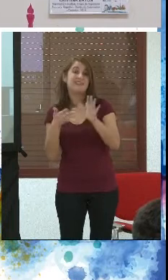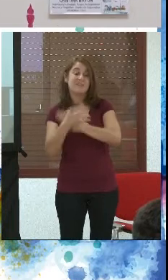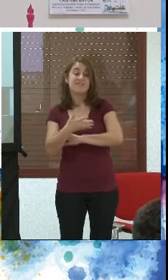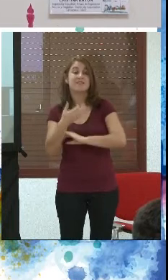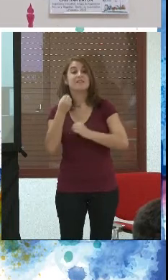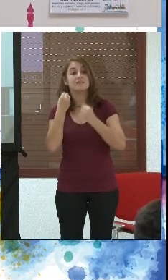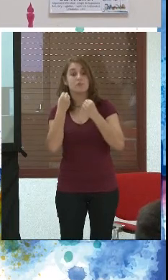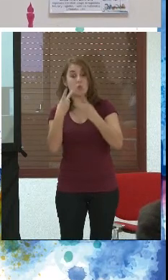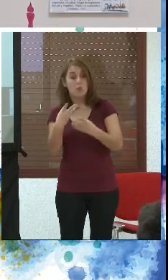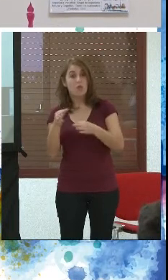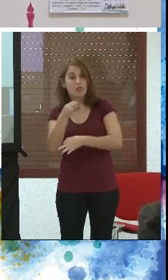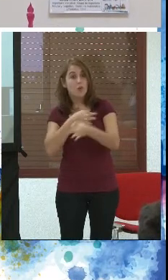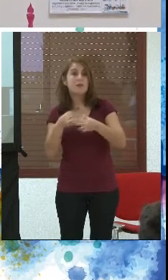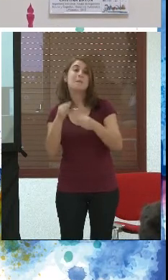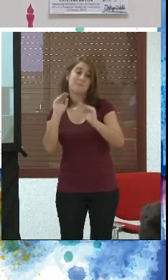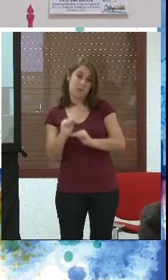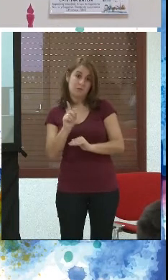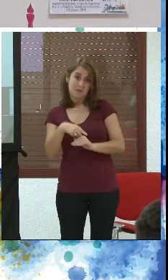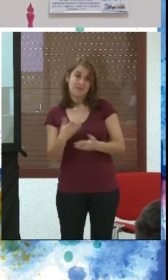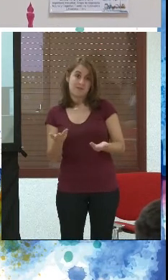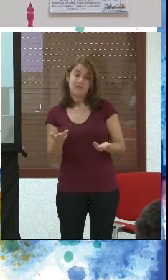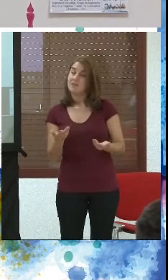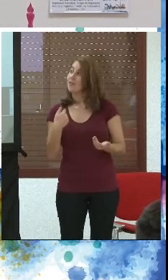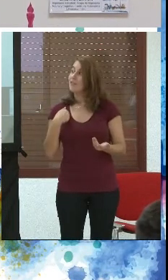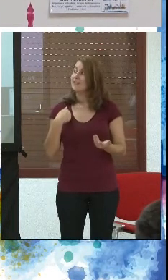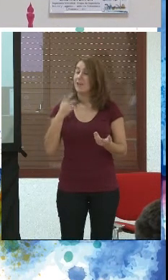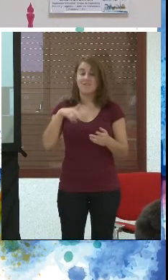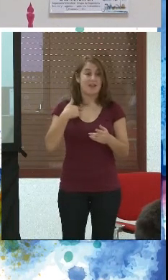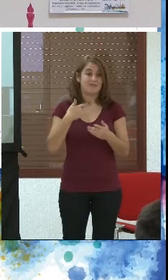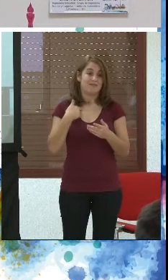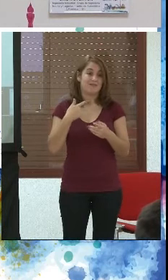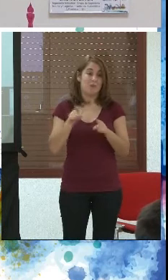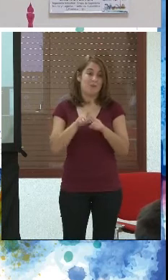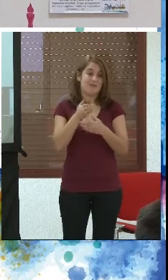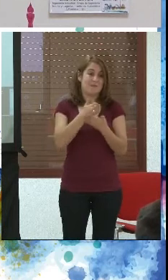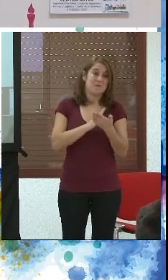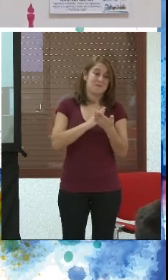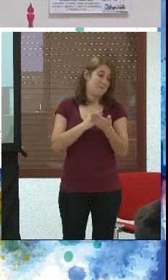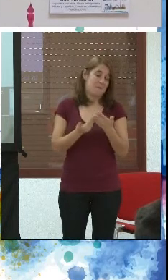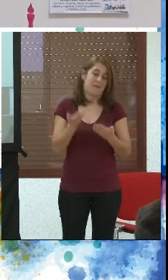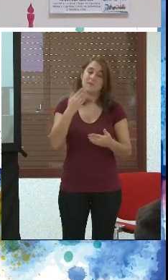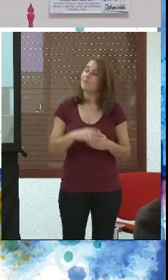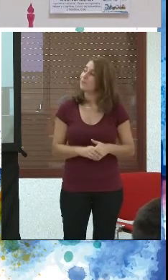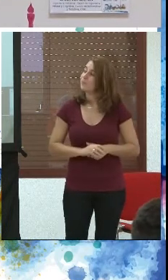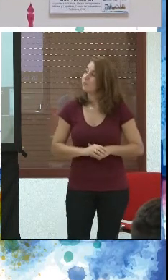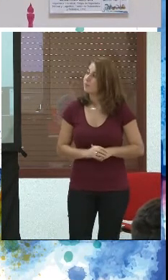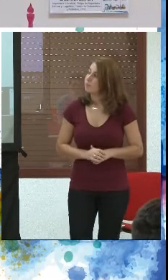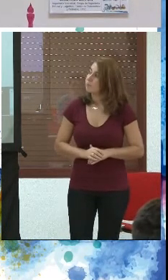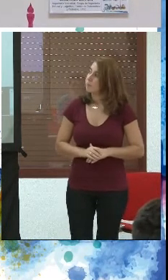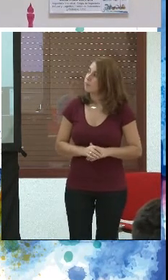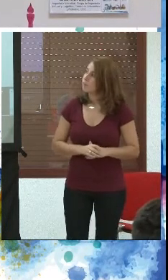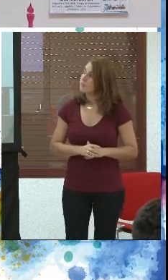is less, so the number of cells that we affect is less. So in general, the threshold tends to increase. So here